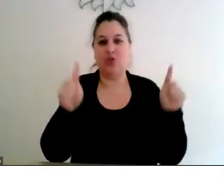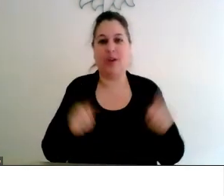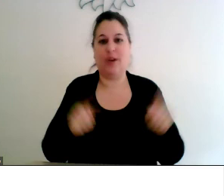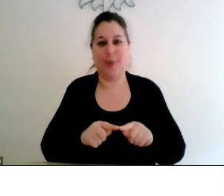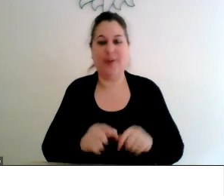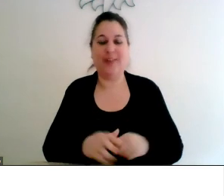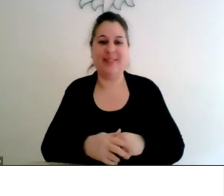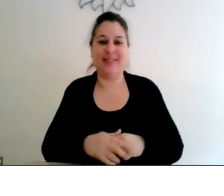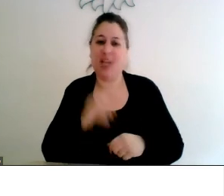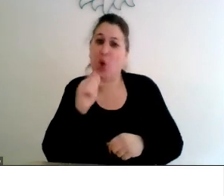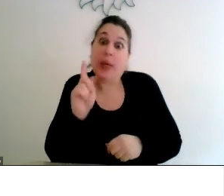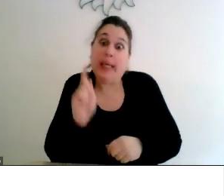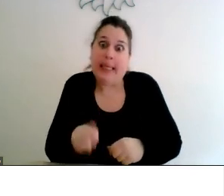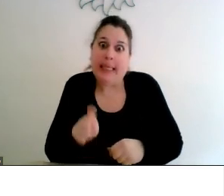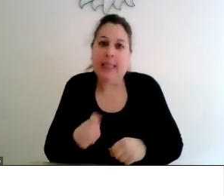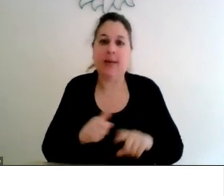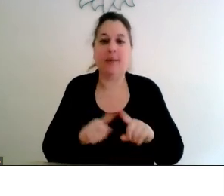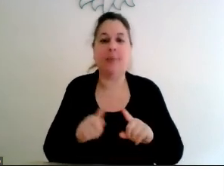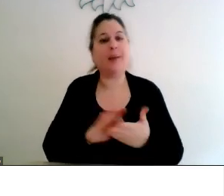our work.